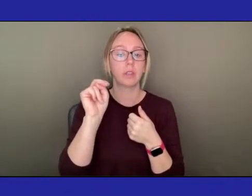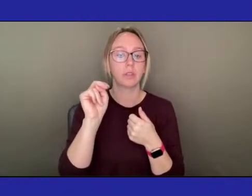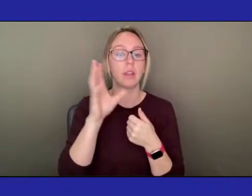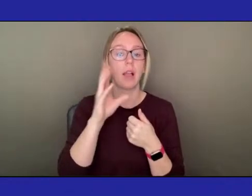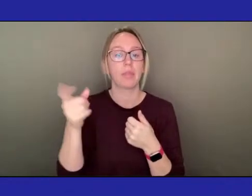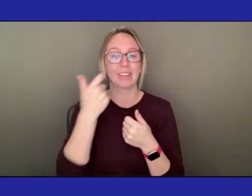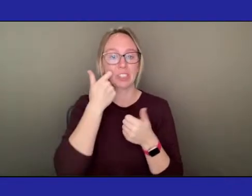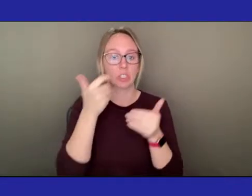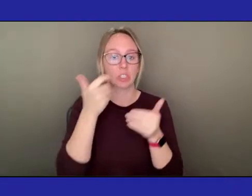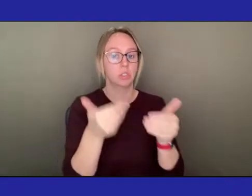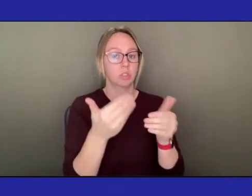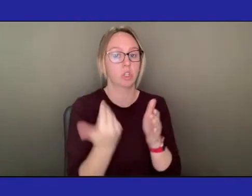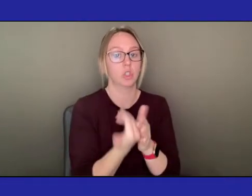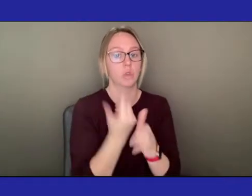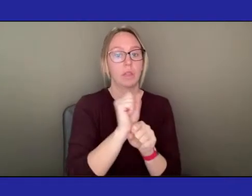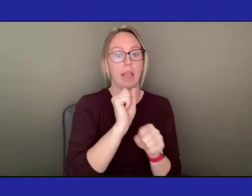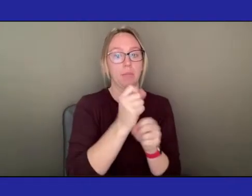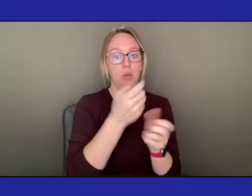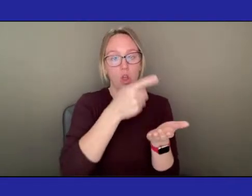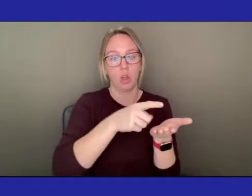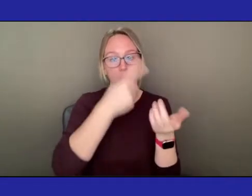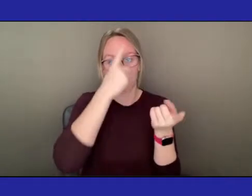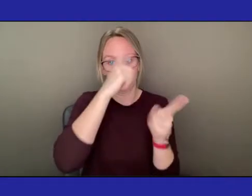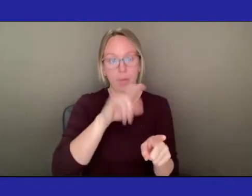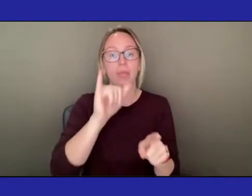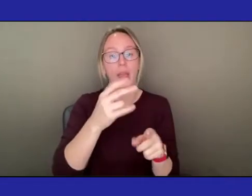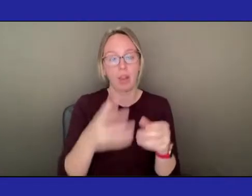pay increases. The